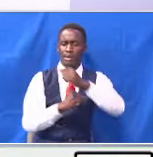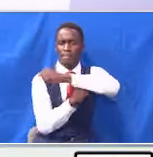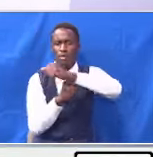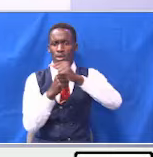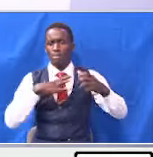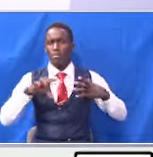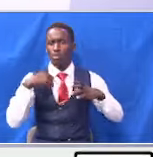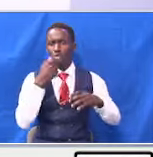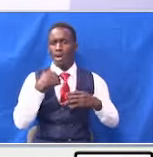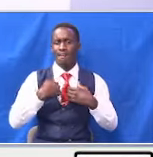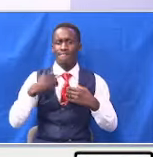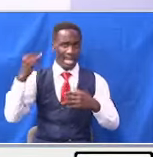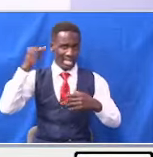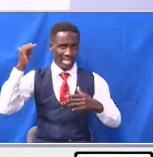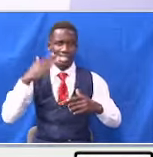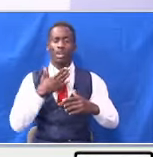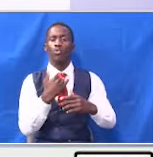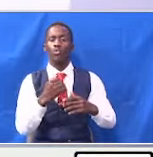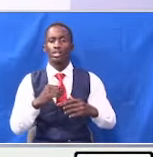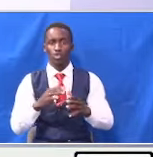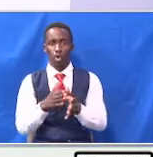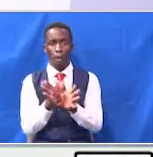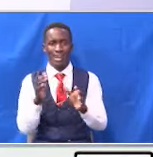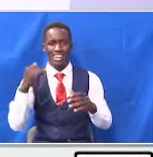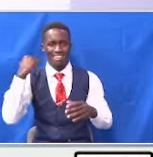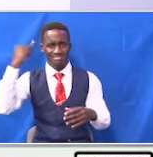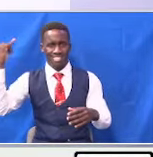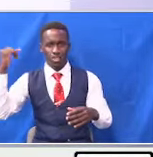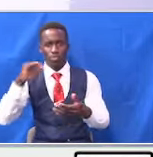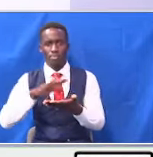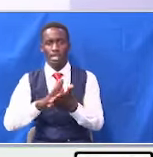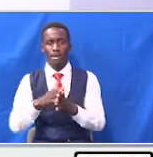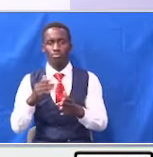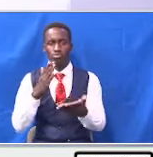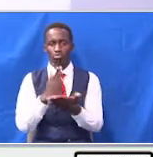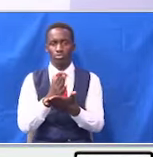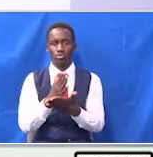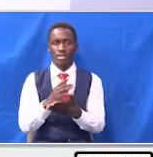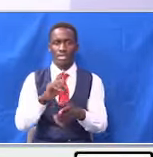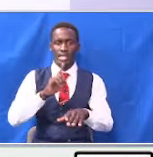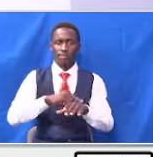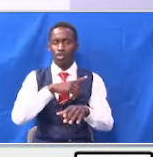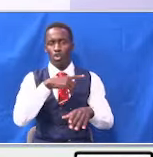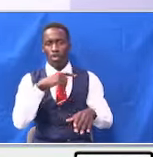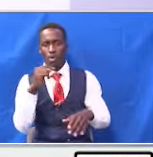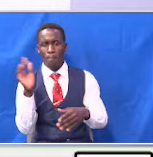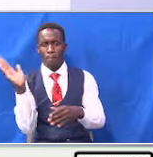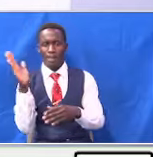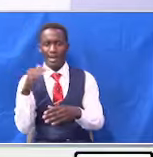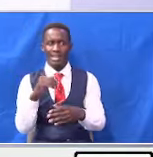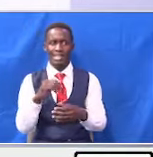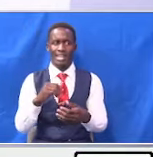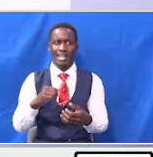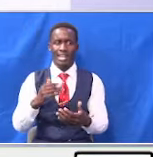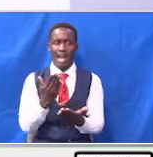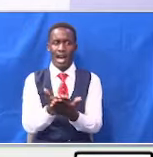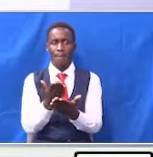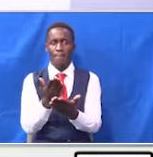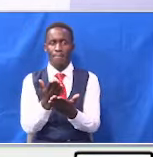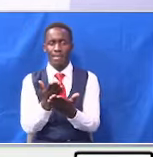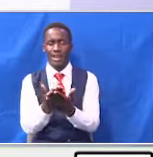scale. So you talk about research and you learn about it in your class, and then you go to a place where you can those take your idea. We're talking